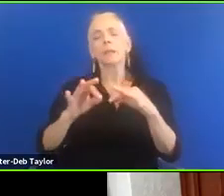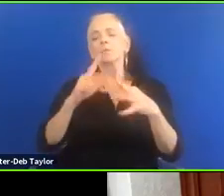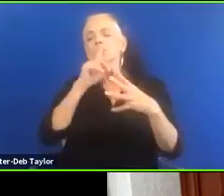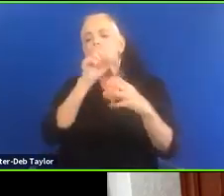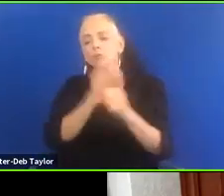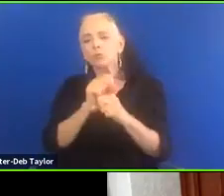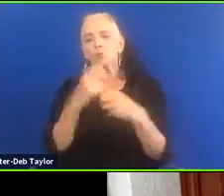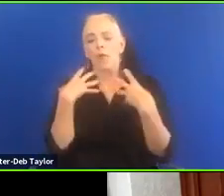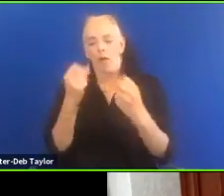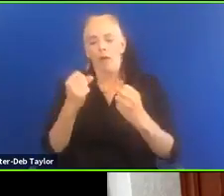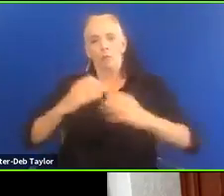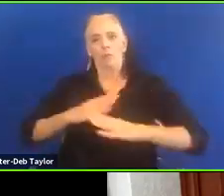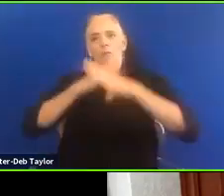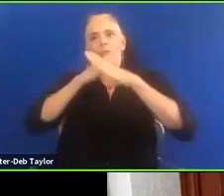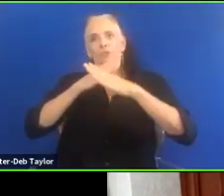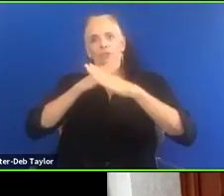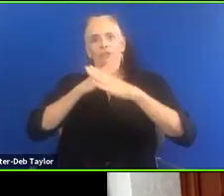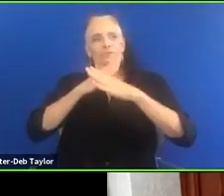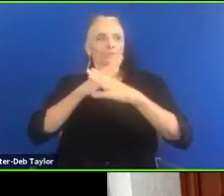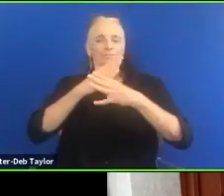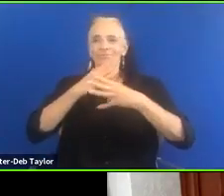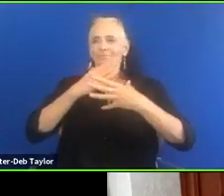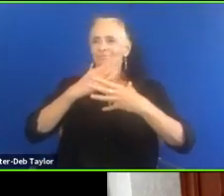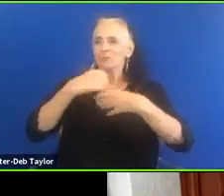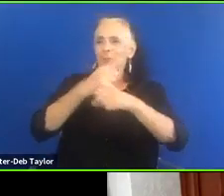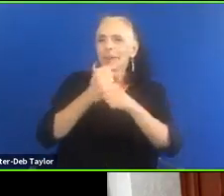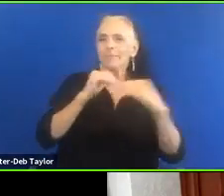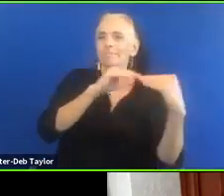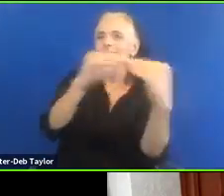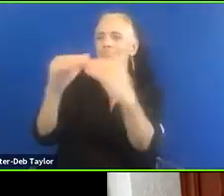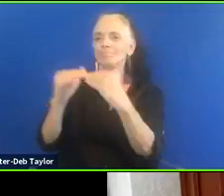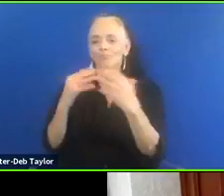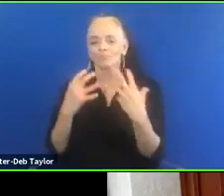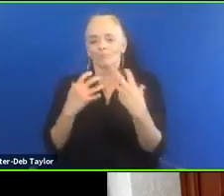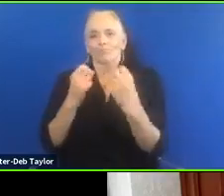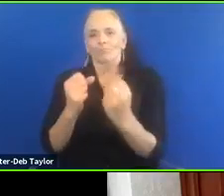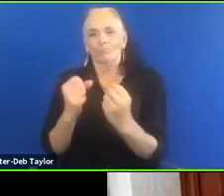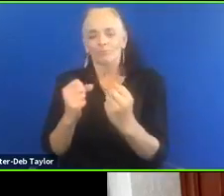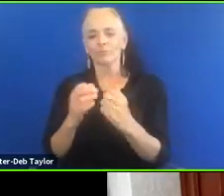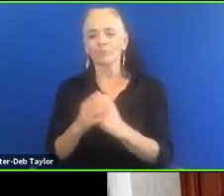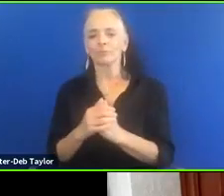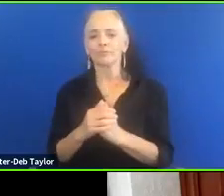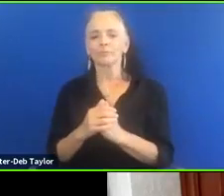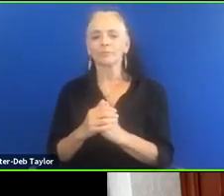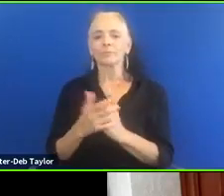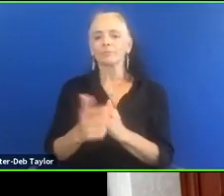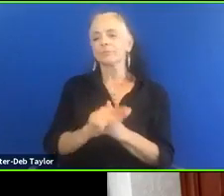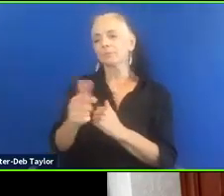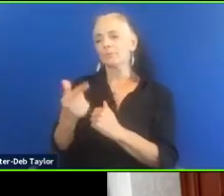question. And it's sort of, it's the what we talked about as the